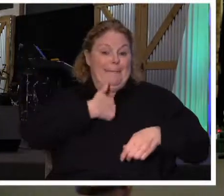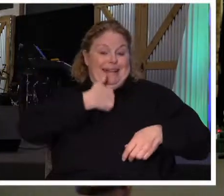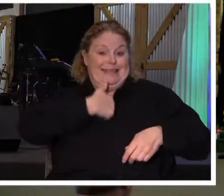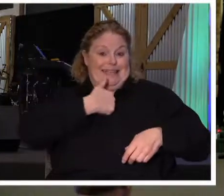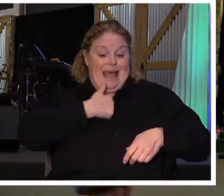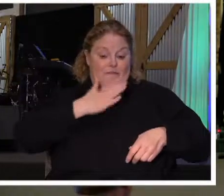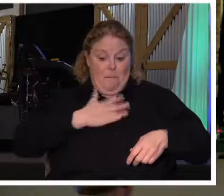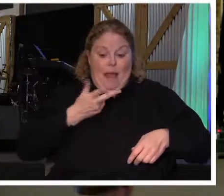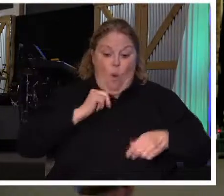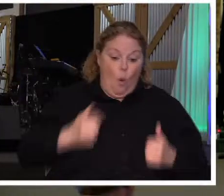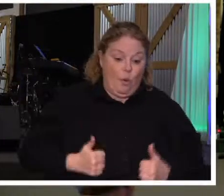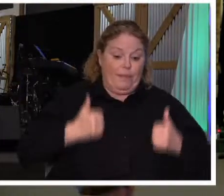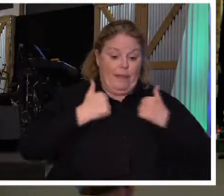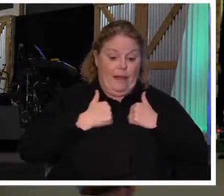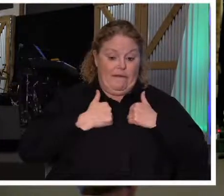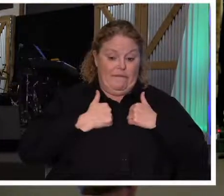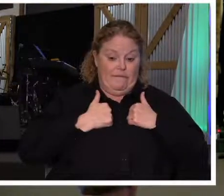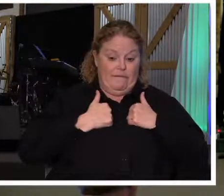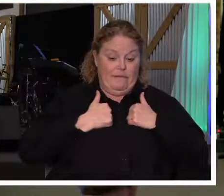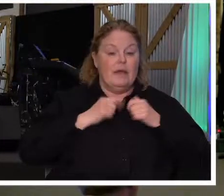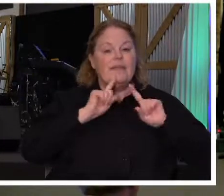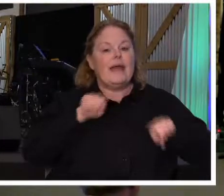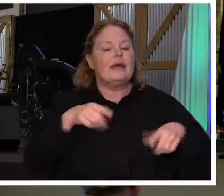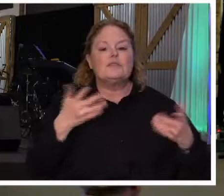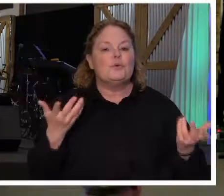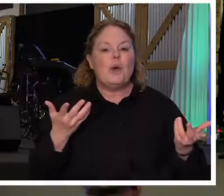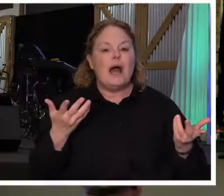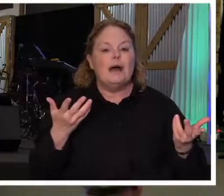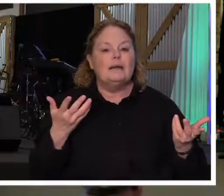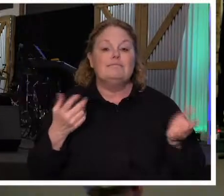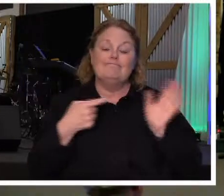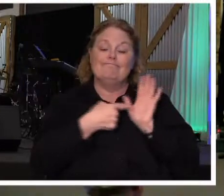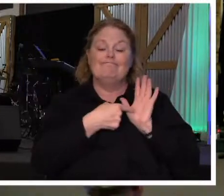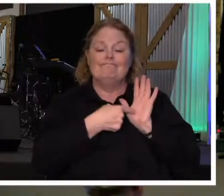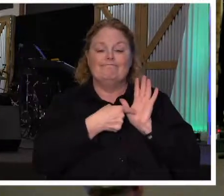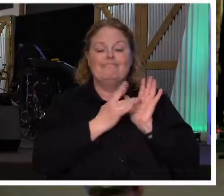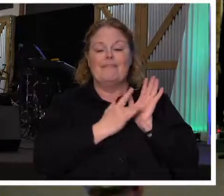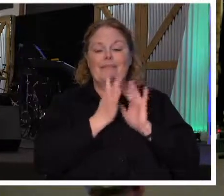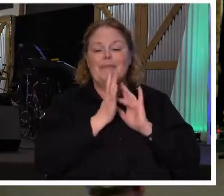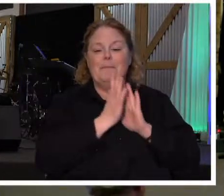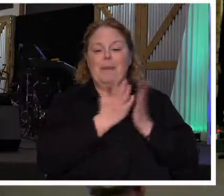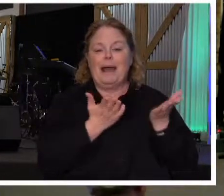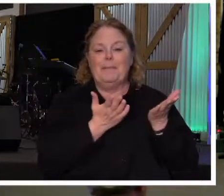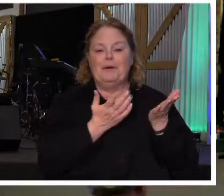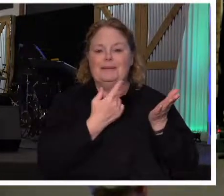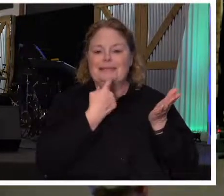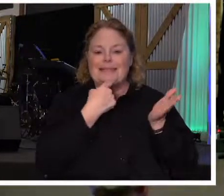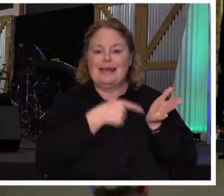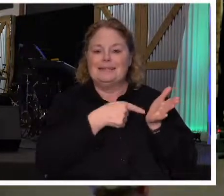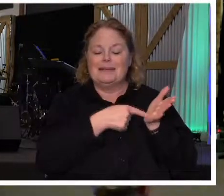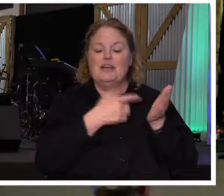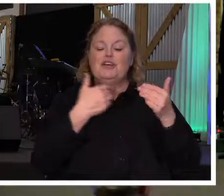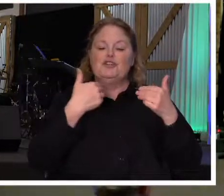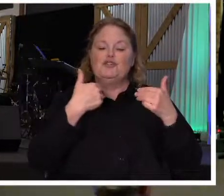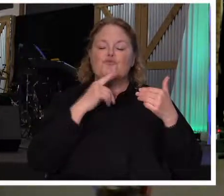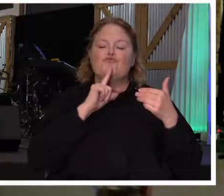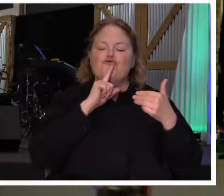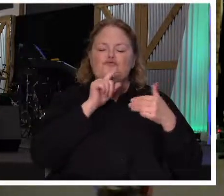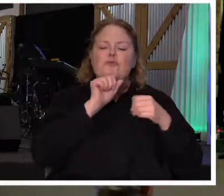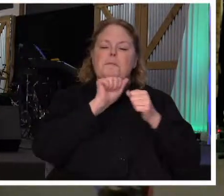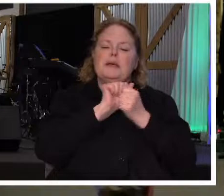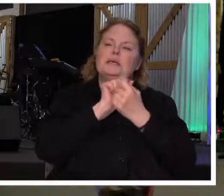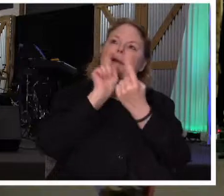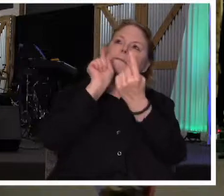own lives? And the answer, I believe, is found in Scripture, and that is to have a genuine encounter with